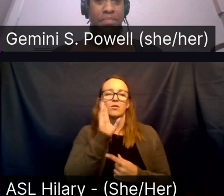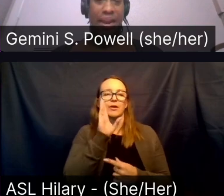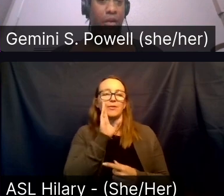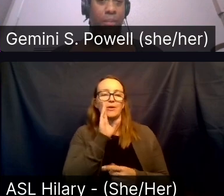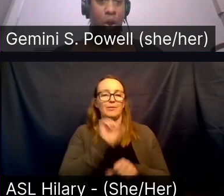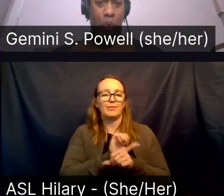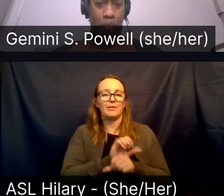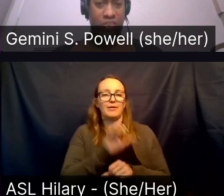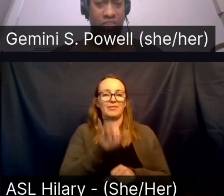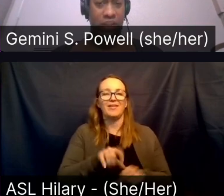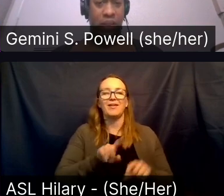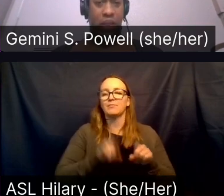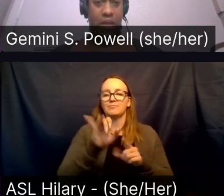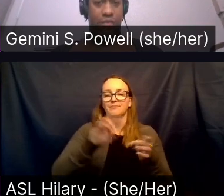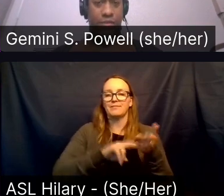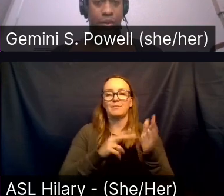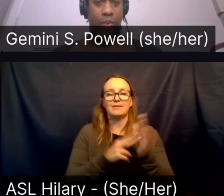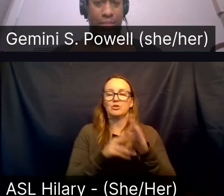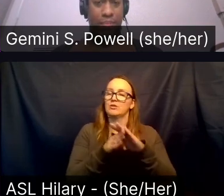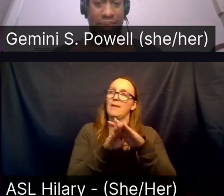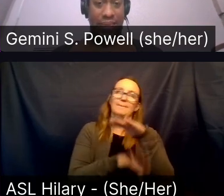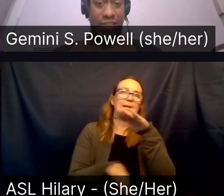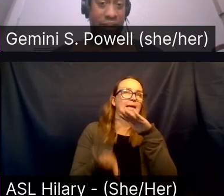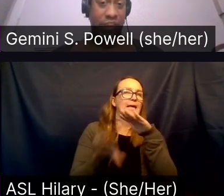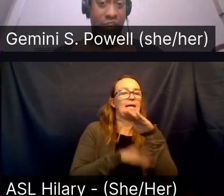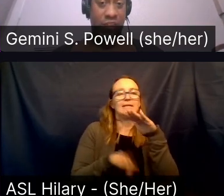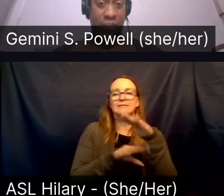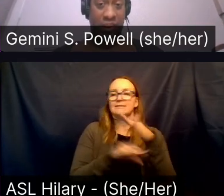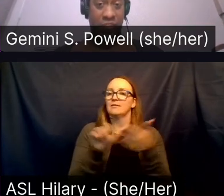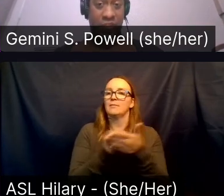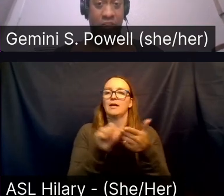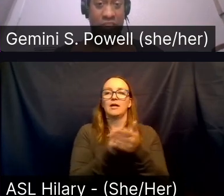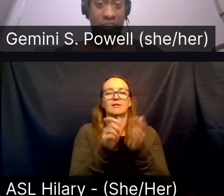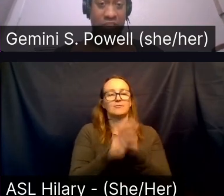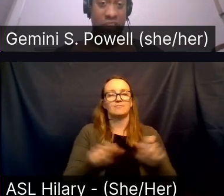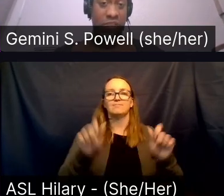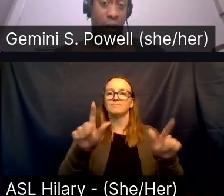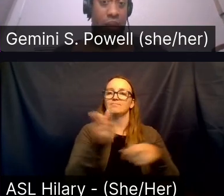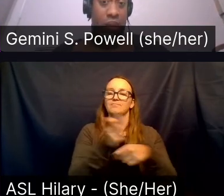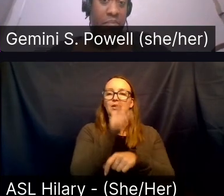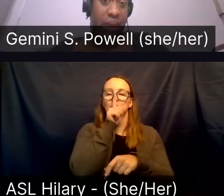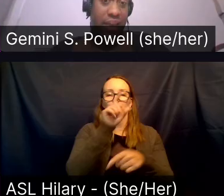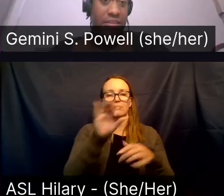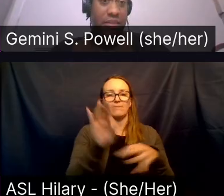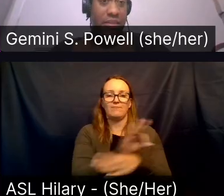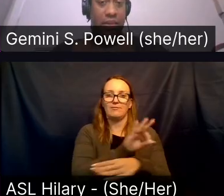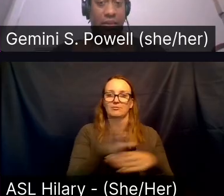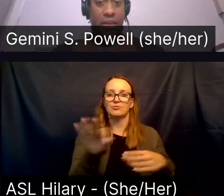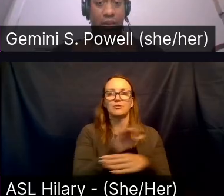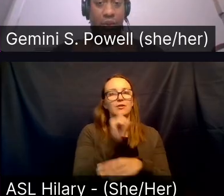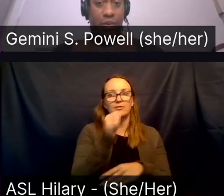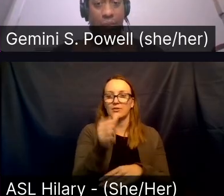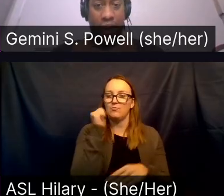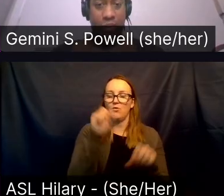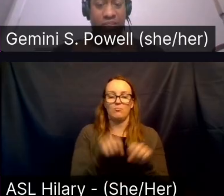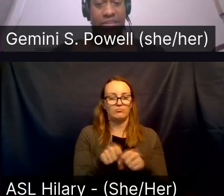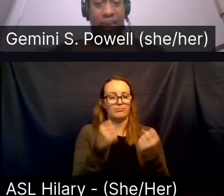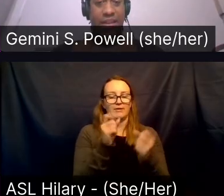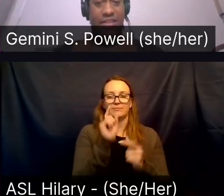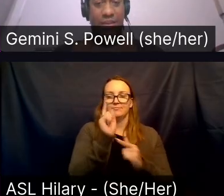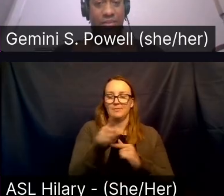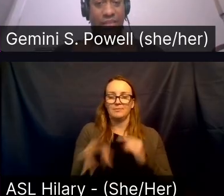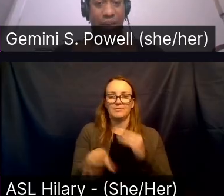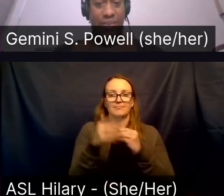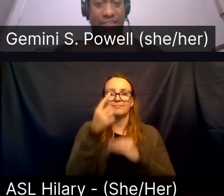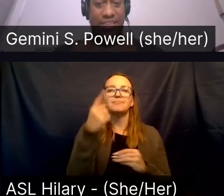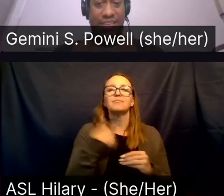basic bare bones of the web page to make sure that the page functions and doesn't break on impact. We'll be able to